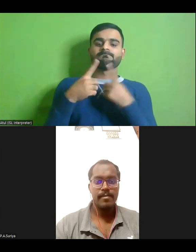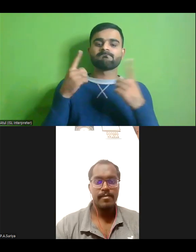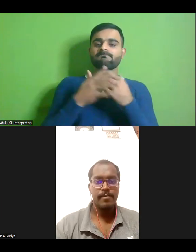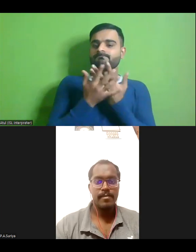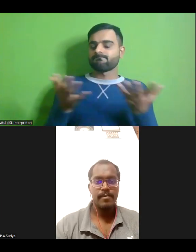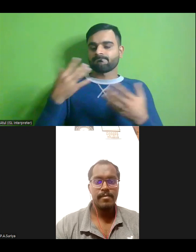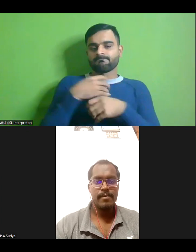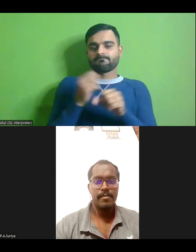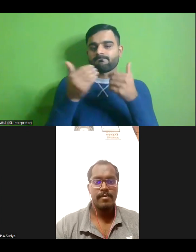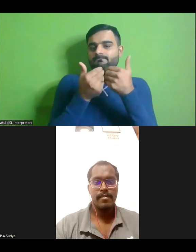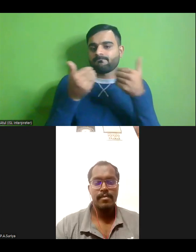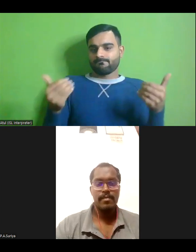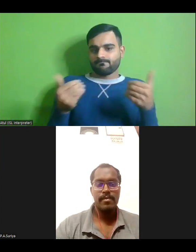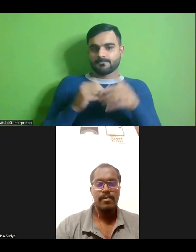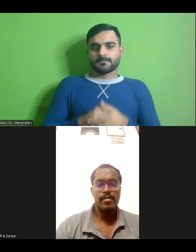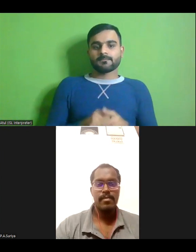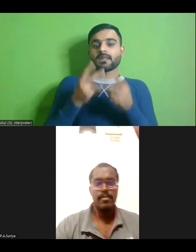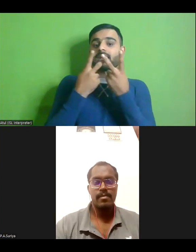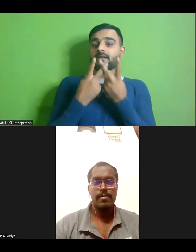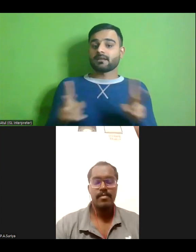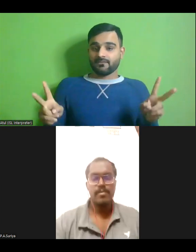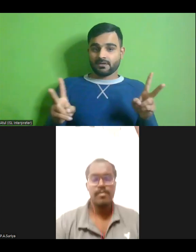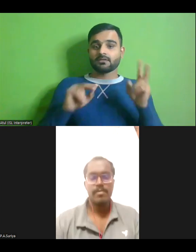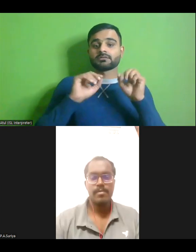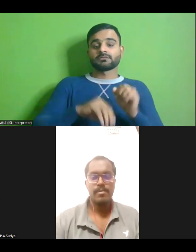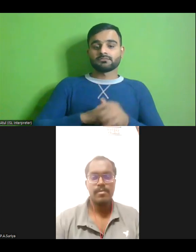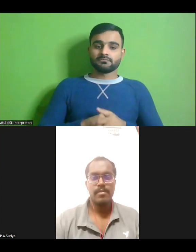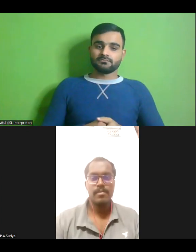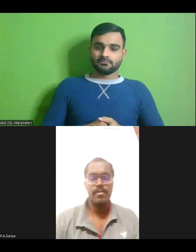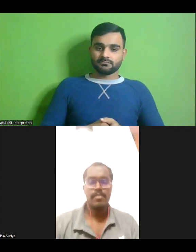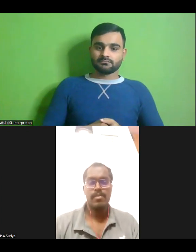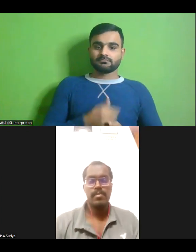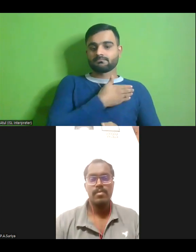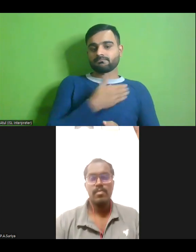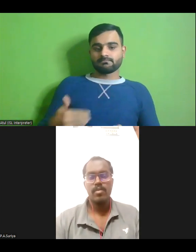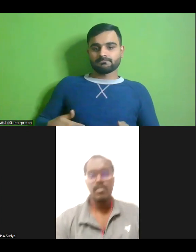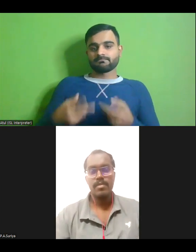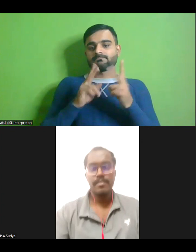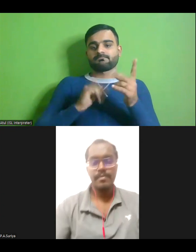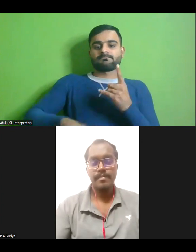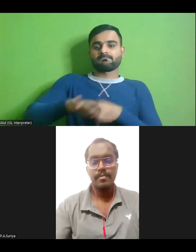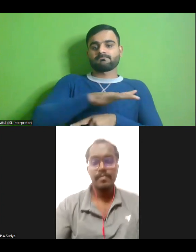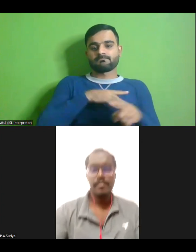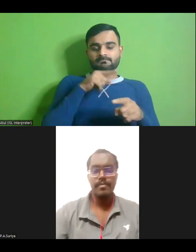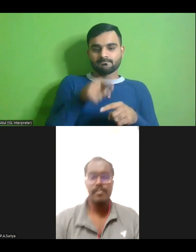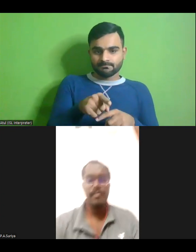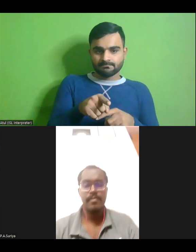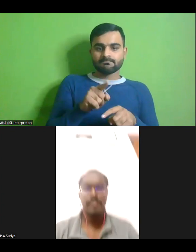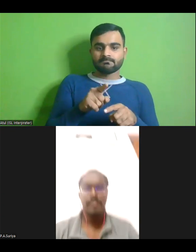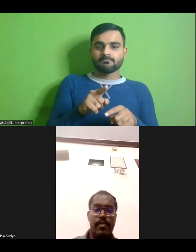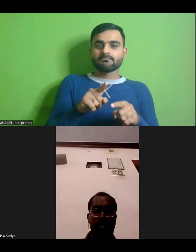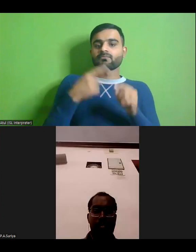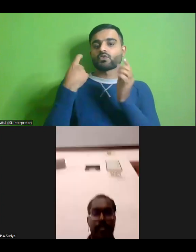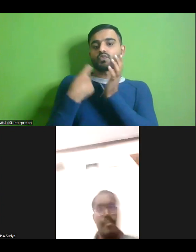that's separate from or different to caste caste society and its